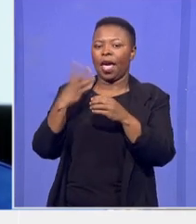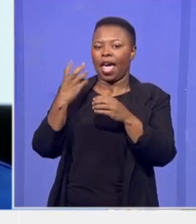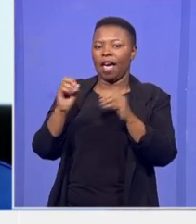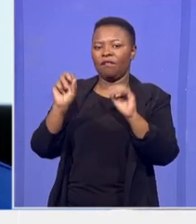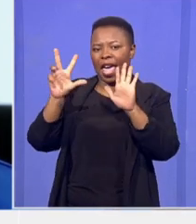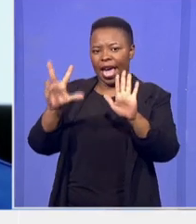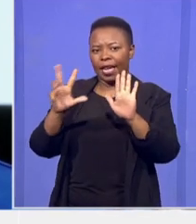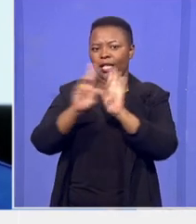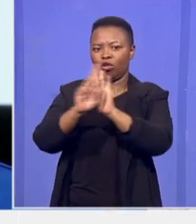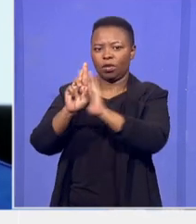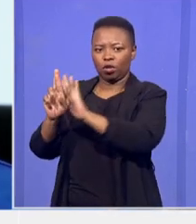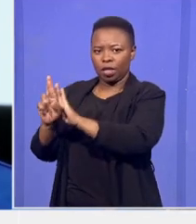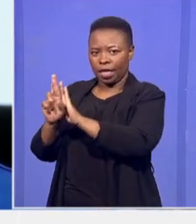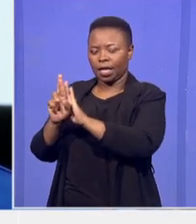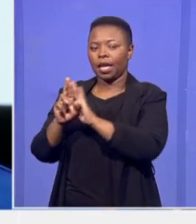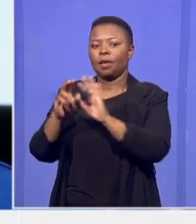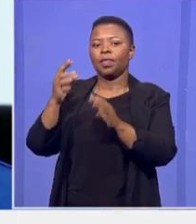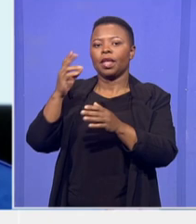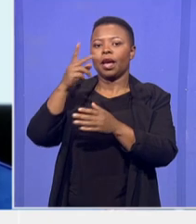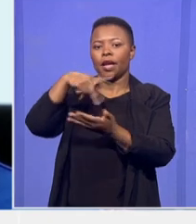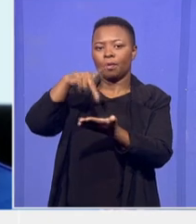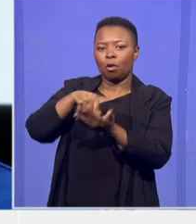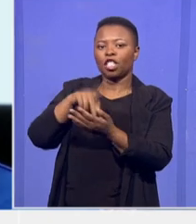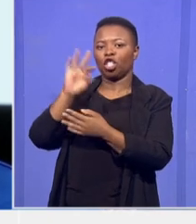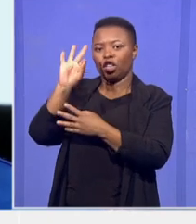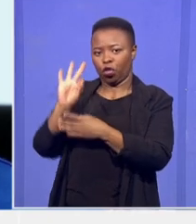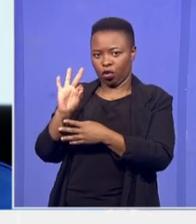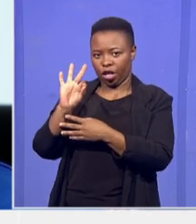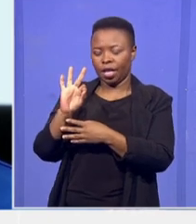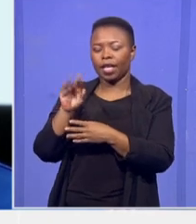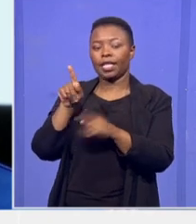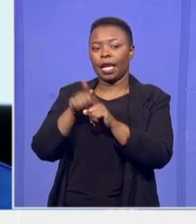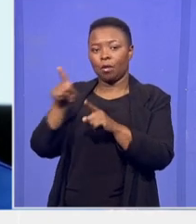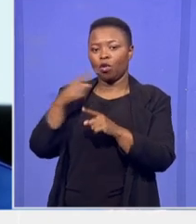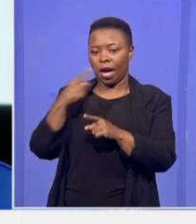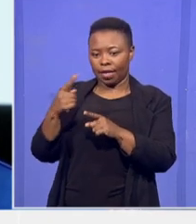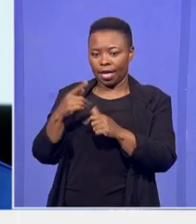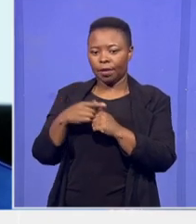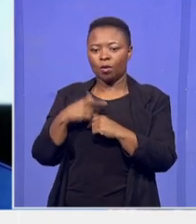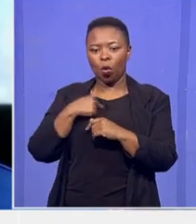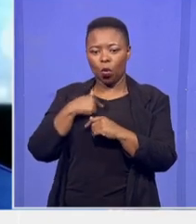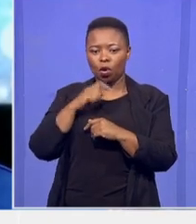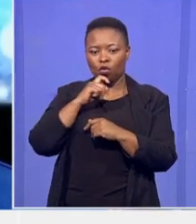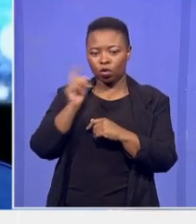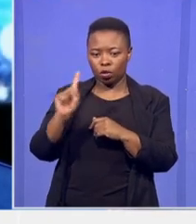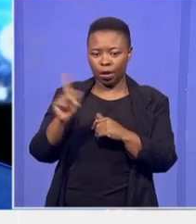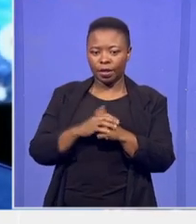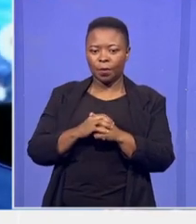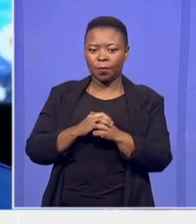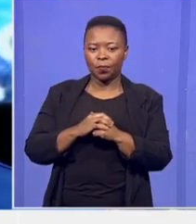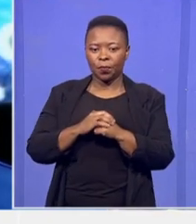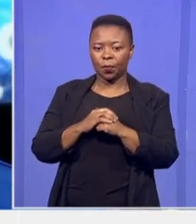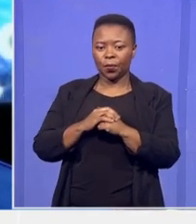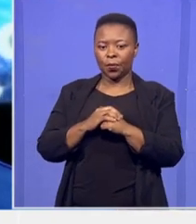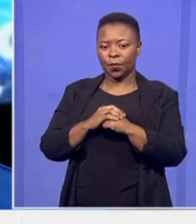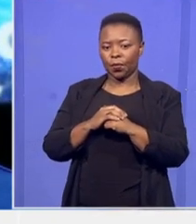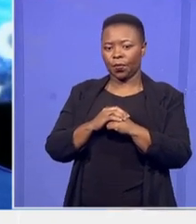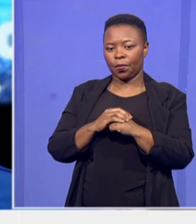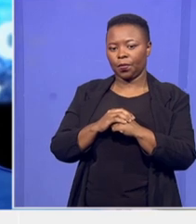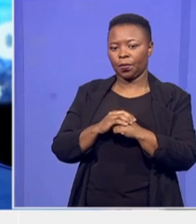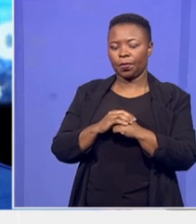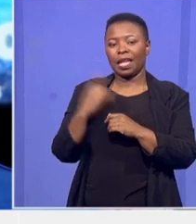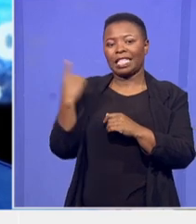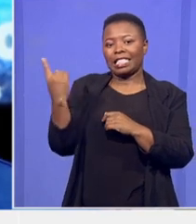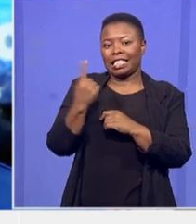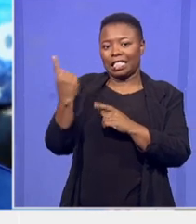candidates, and there's three positions available. So as you indicate, we use a single transferable vote system,